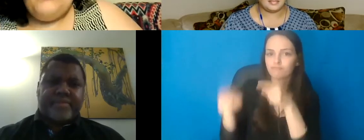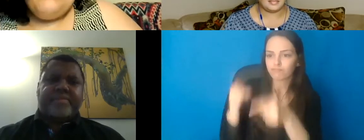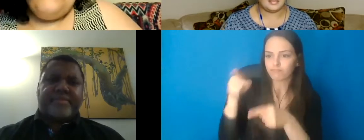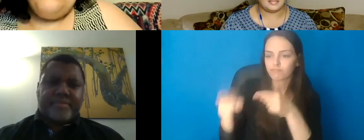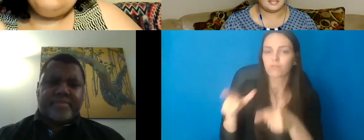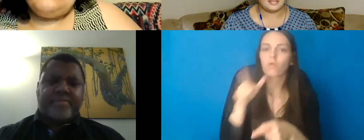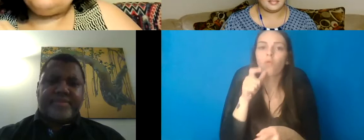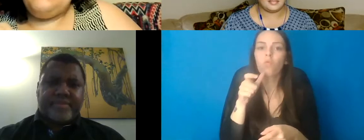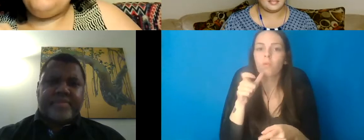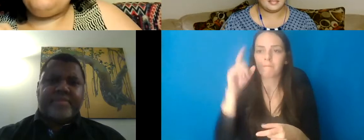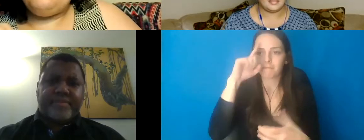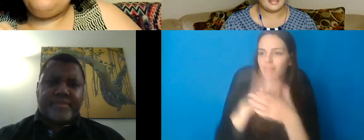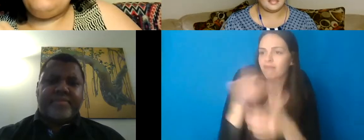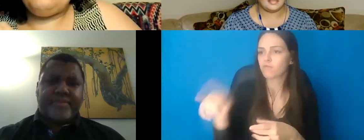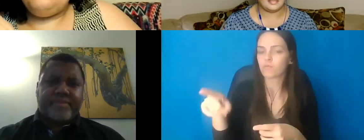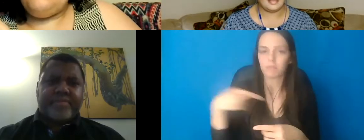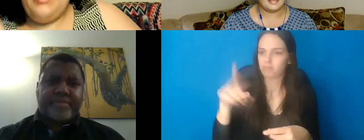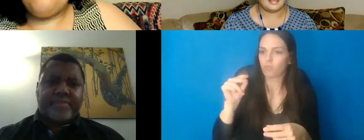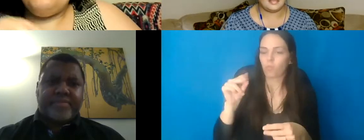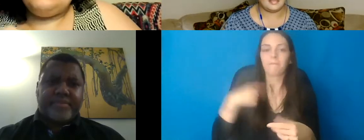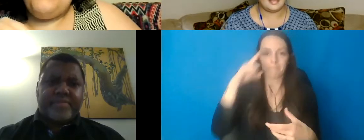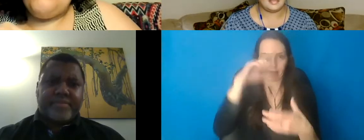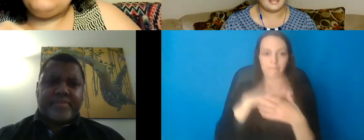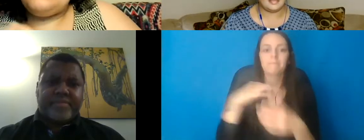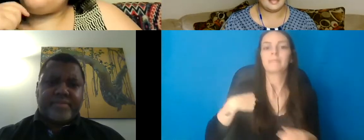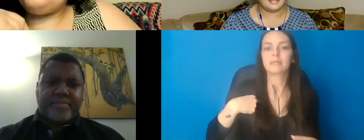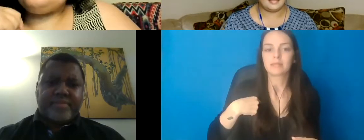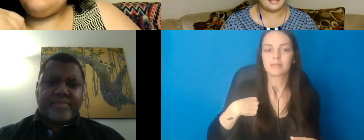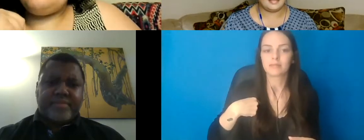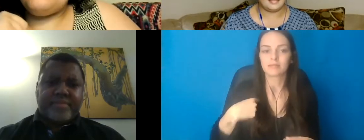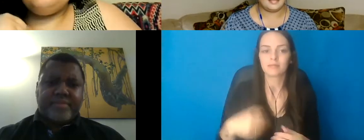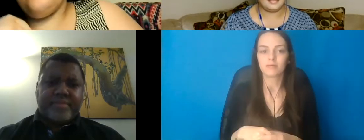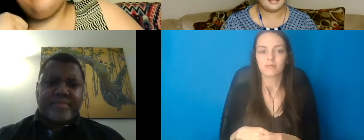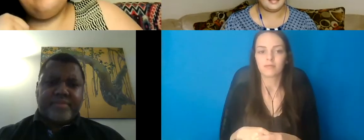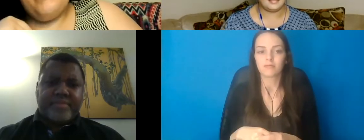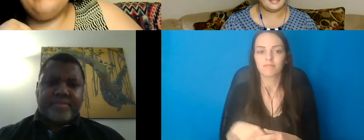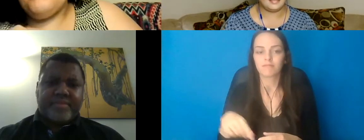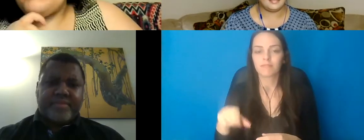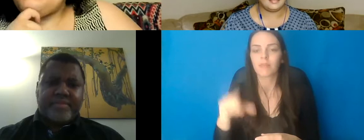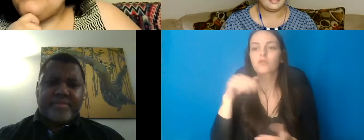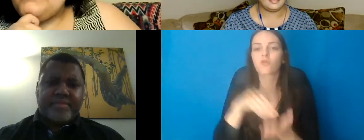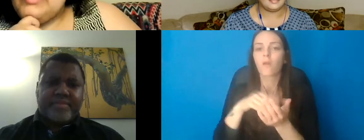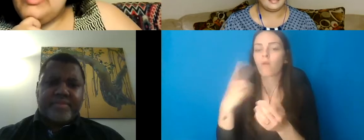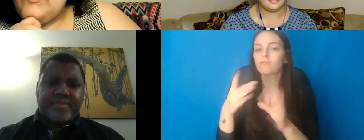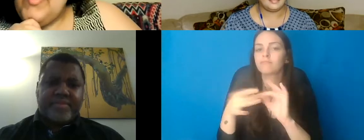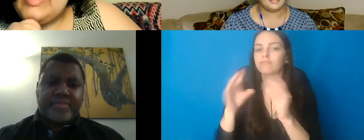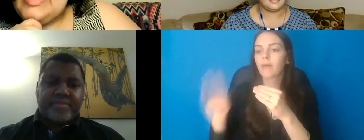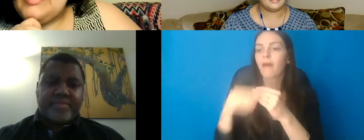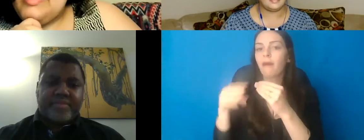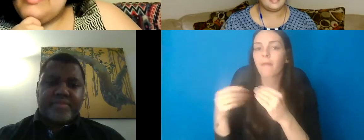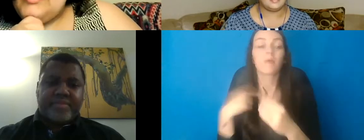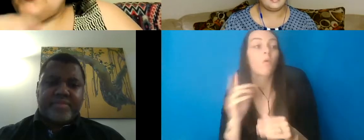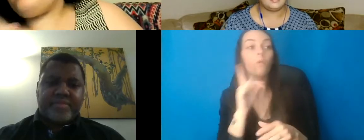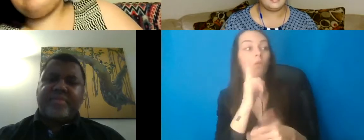I've had like white doctors come in and add things to my IVs, and I'm like, well, what's that? And they're like, don't worry about it. And I'm like, I know I'm